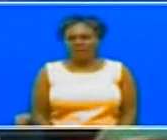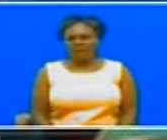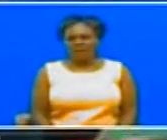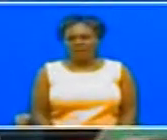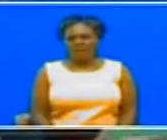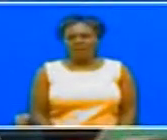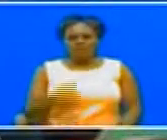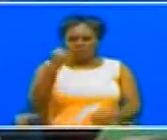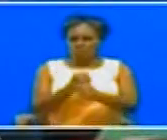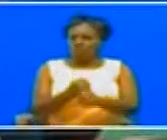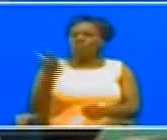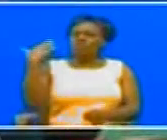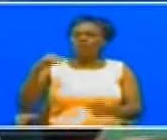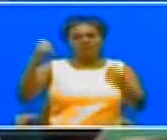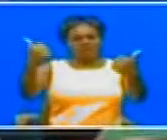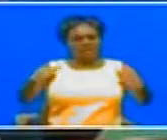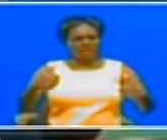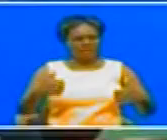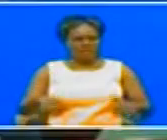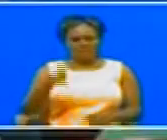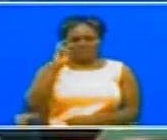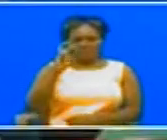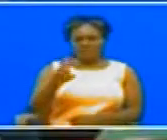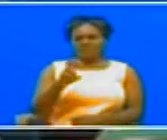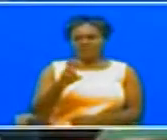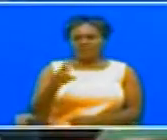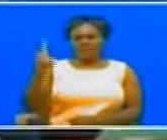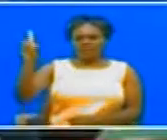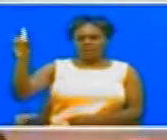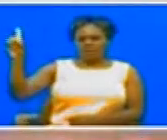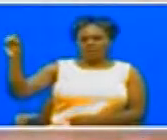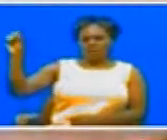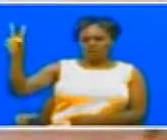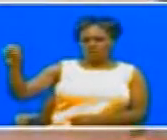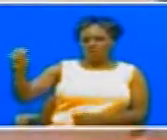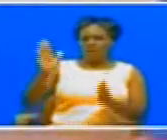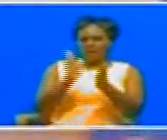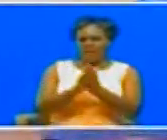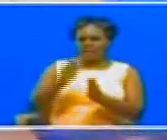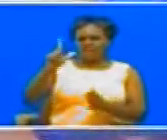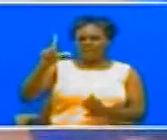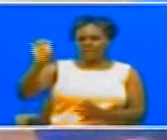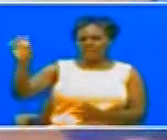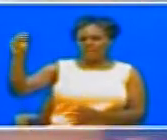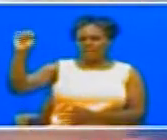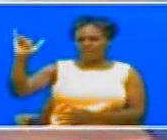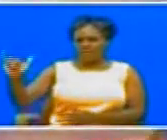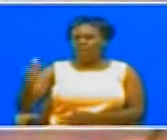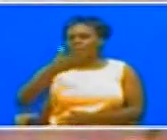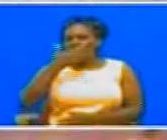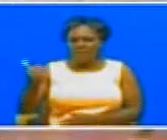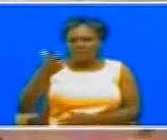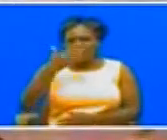I got you to do something you've never done look before. Look at that. All right. Look at that. Don Moen, Lenny LeBlanc, gospel music's best and